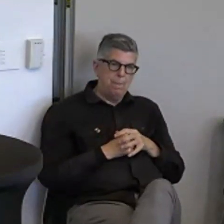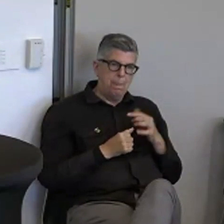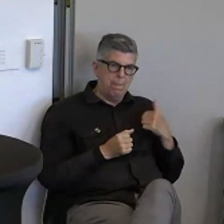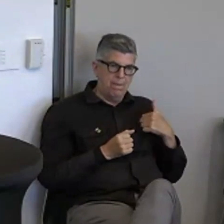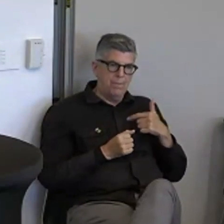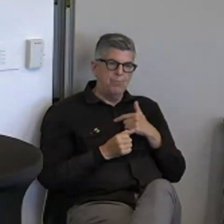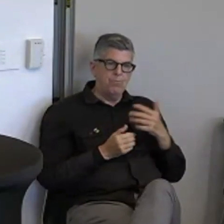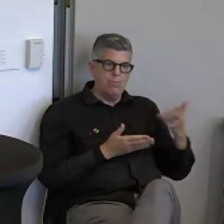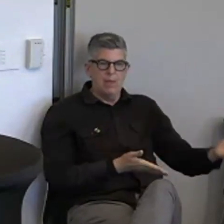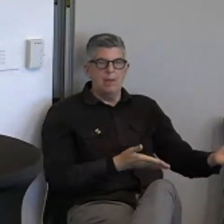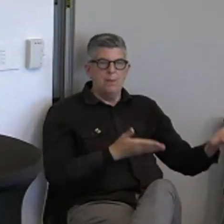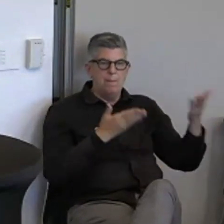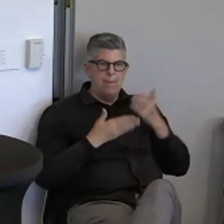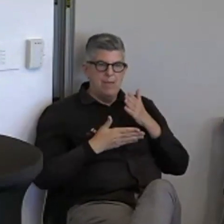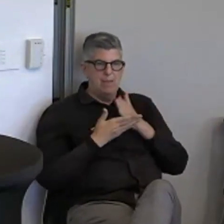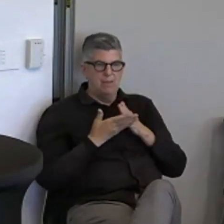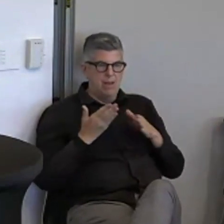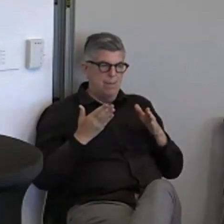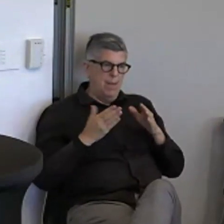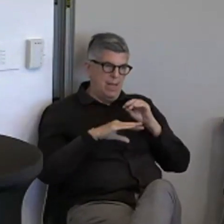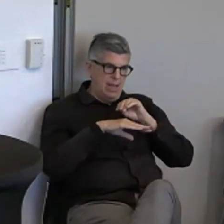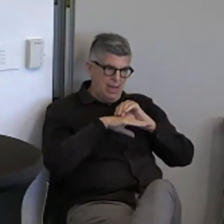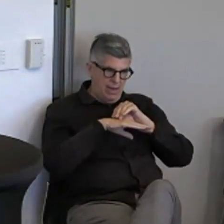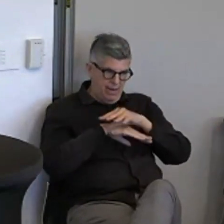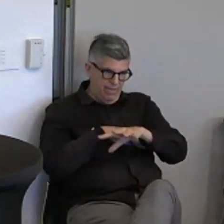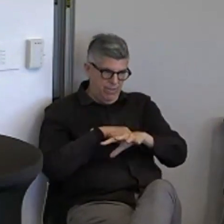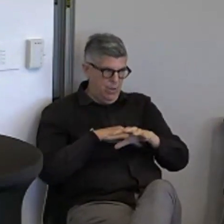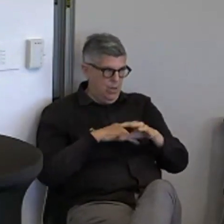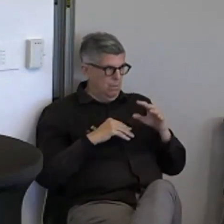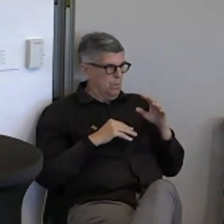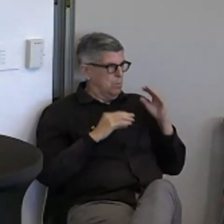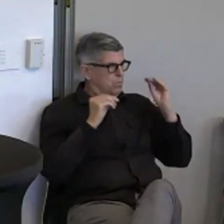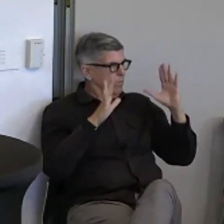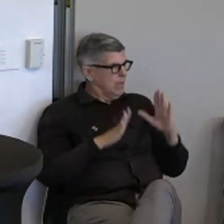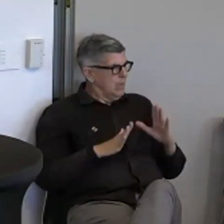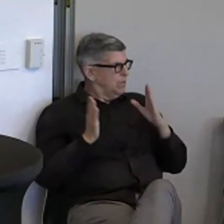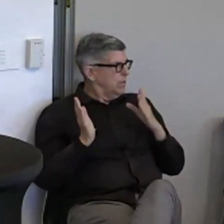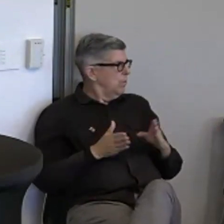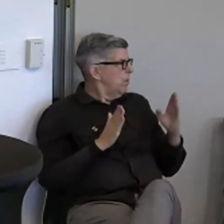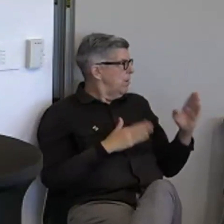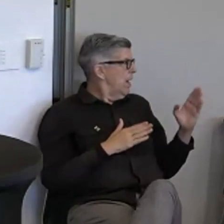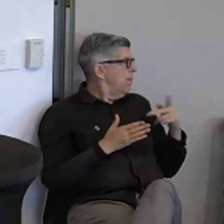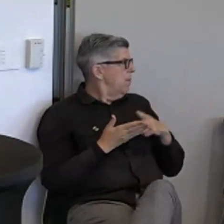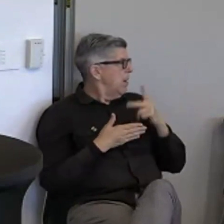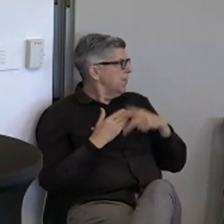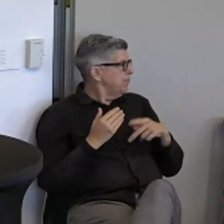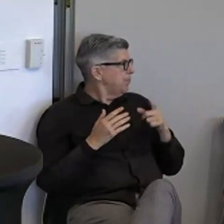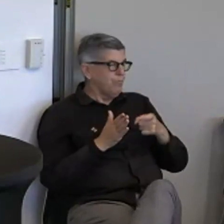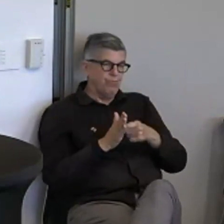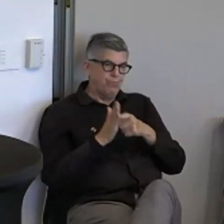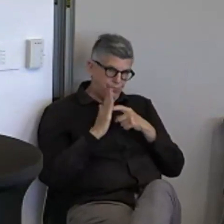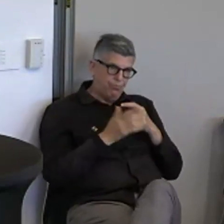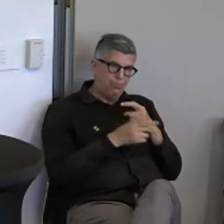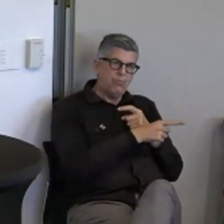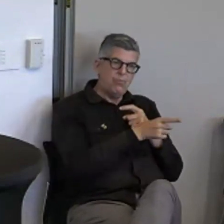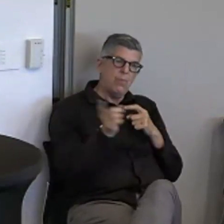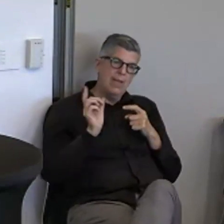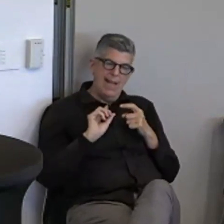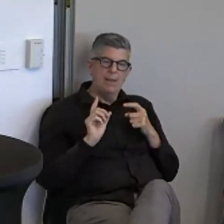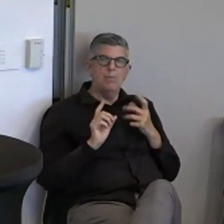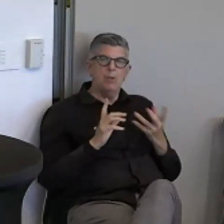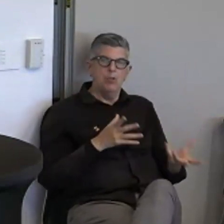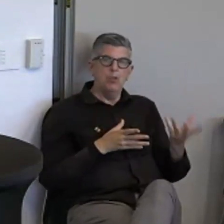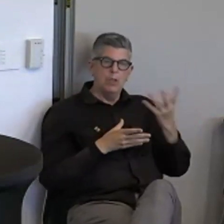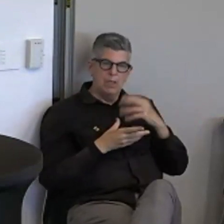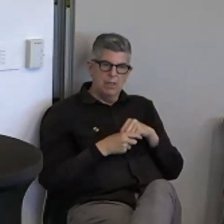bring some kind of influence on teacher prep programs to require them to include tactile